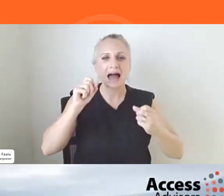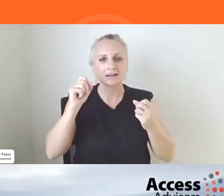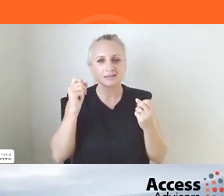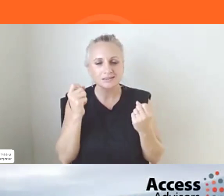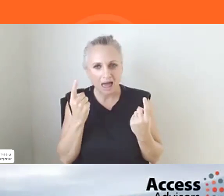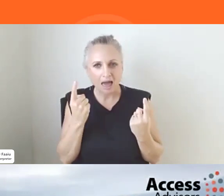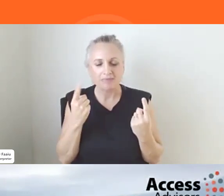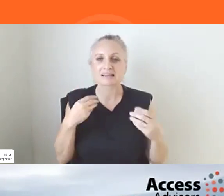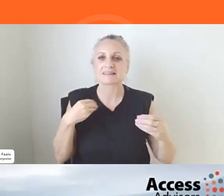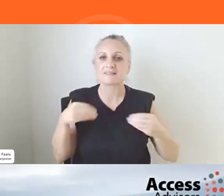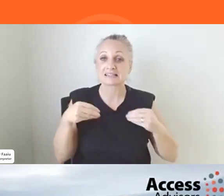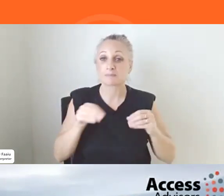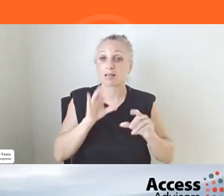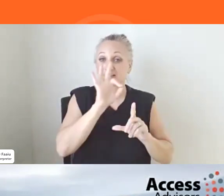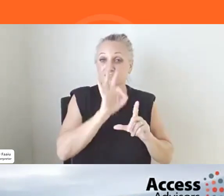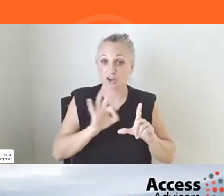refinement that goes through